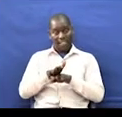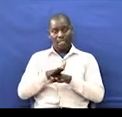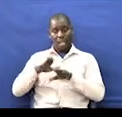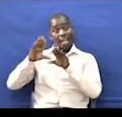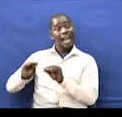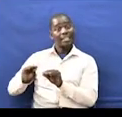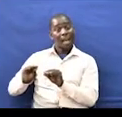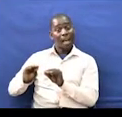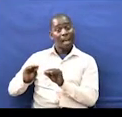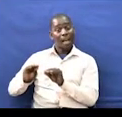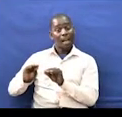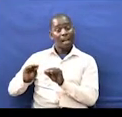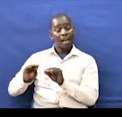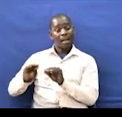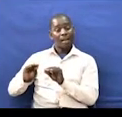Data given.